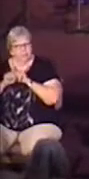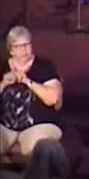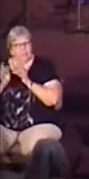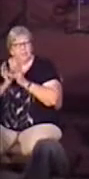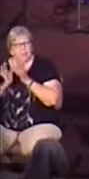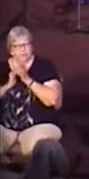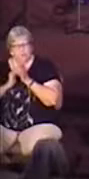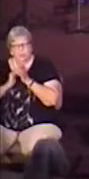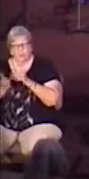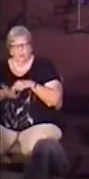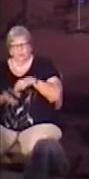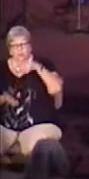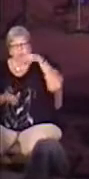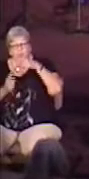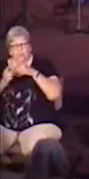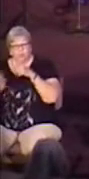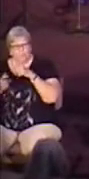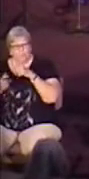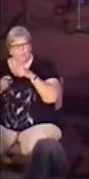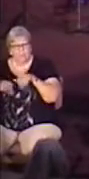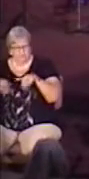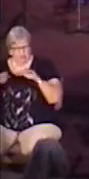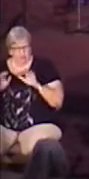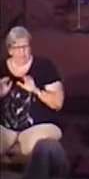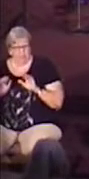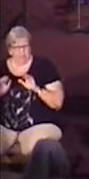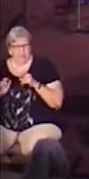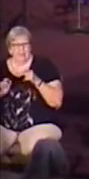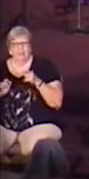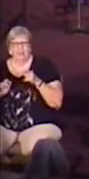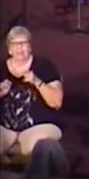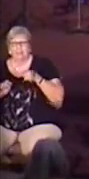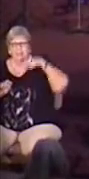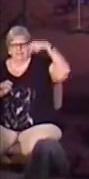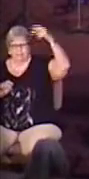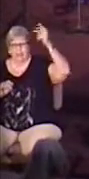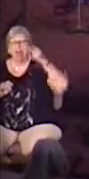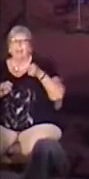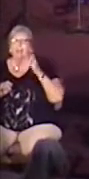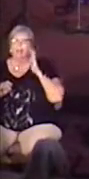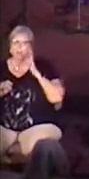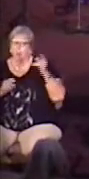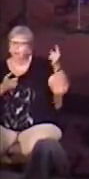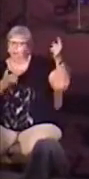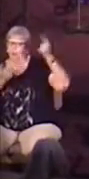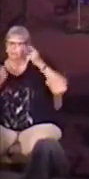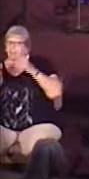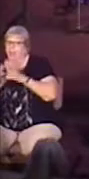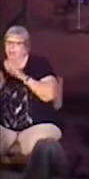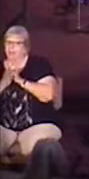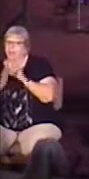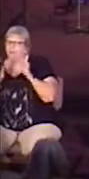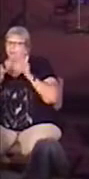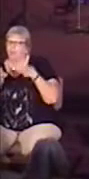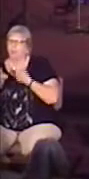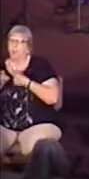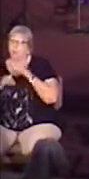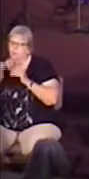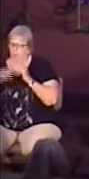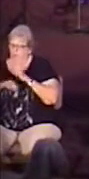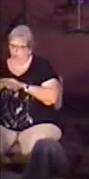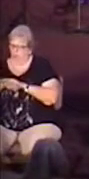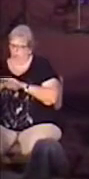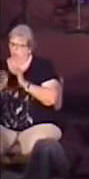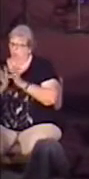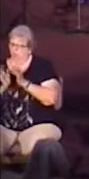bodily from the grave. He ascended to the Father, and he will come again. That is the hope that we are built upon. And so